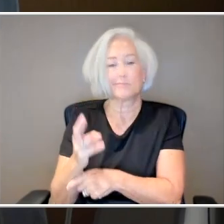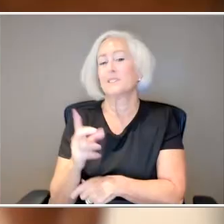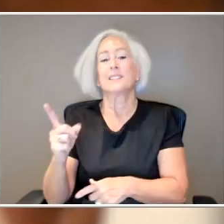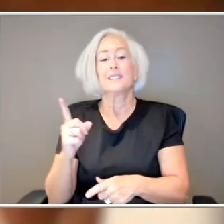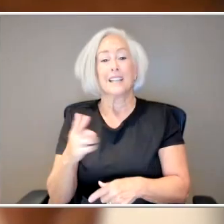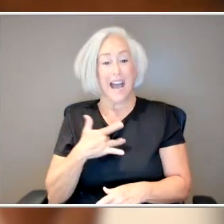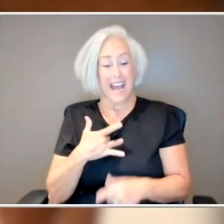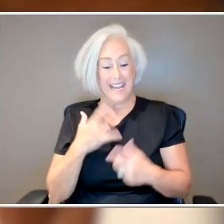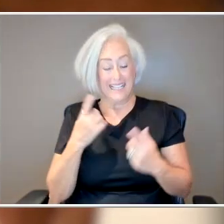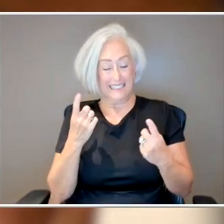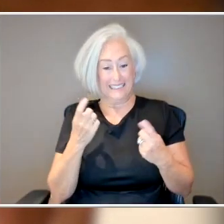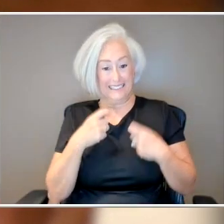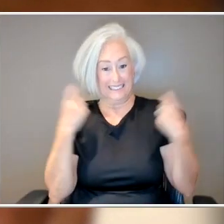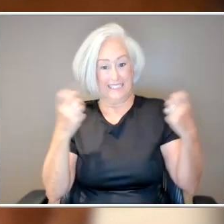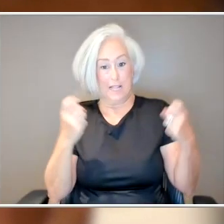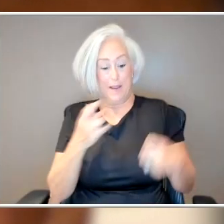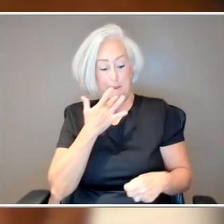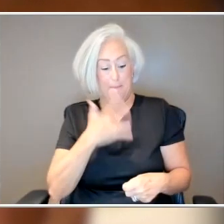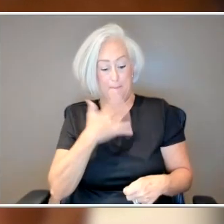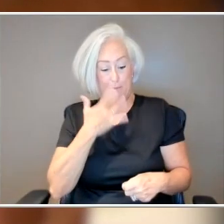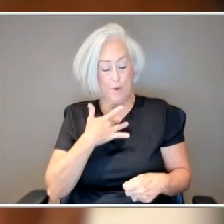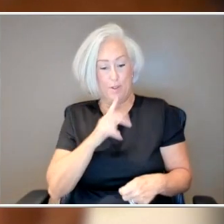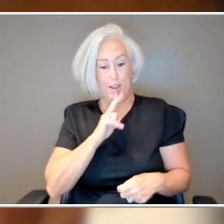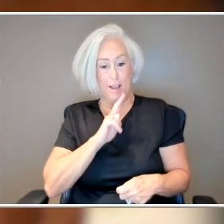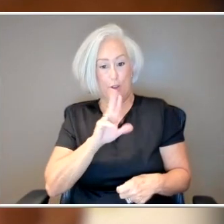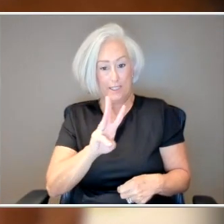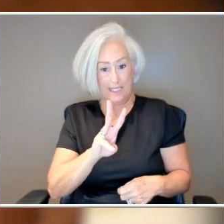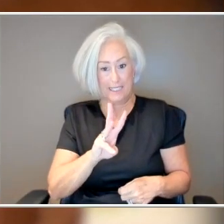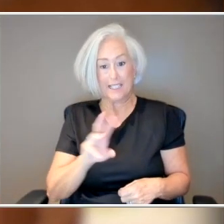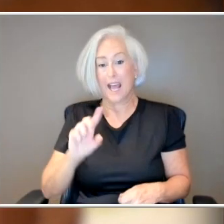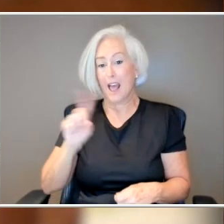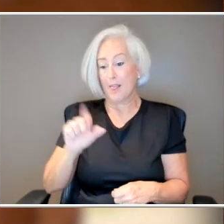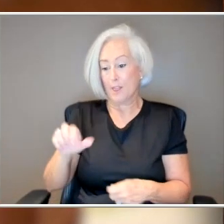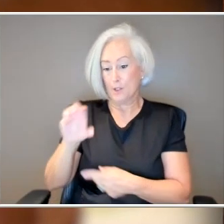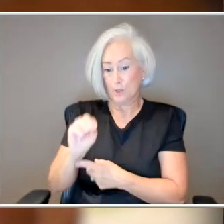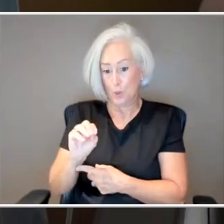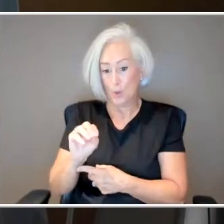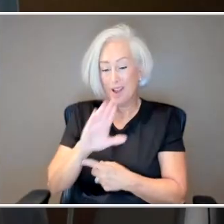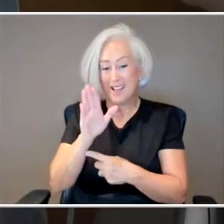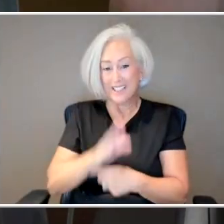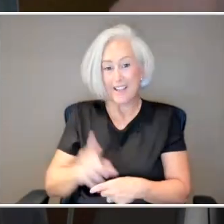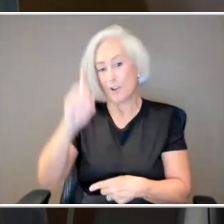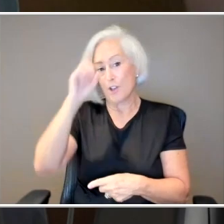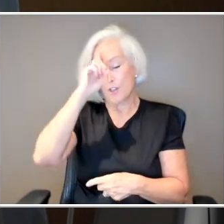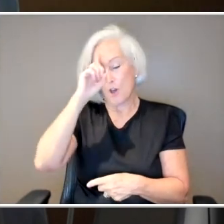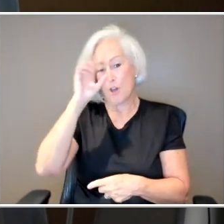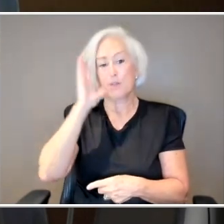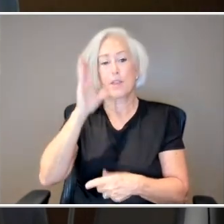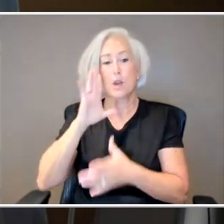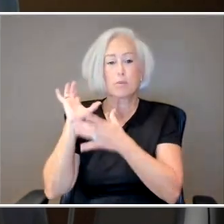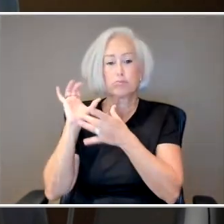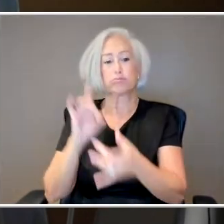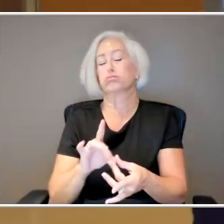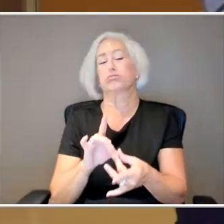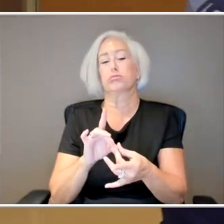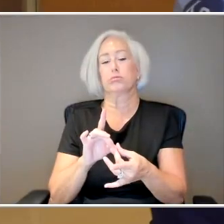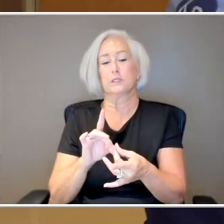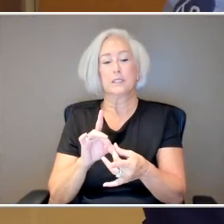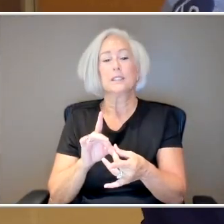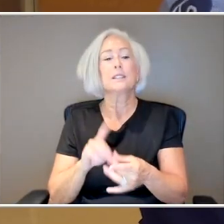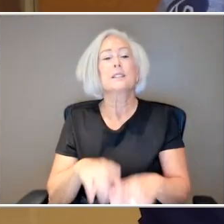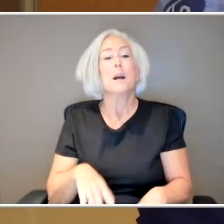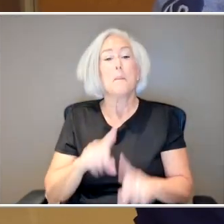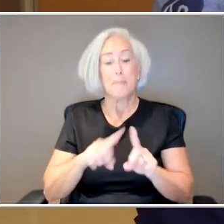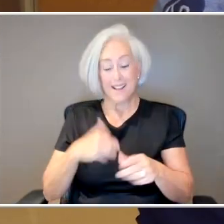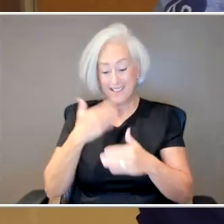36th birthday at the Topeka Zoo with my parents. But they never imagined they'd bond over this. And the very next day, I started cancer treatment. Lindsay, at